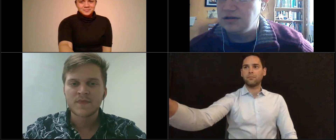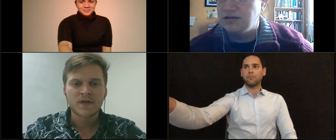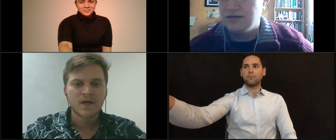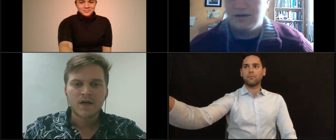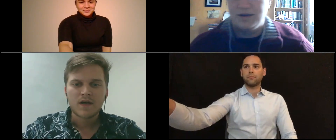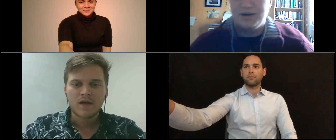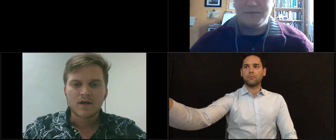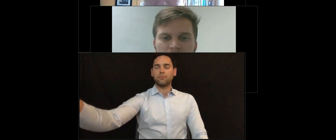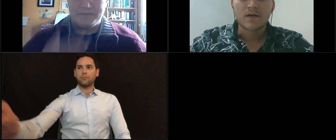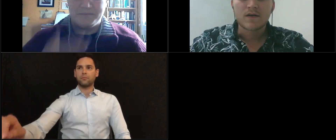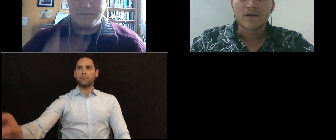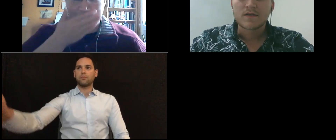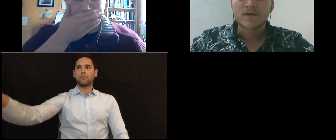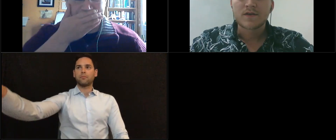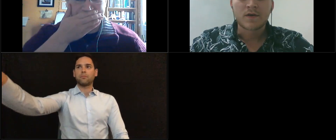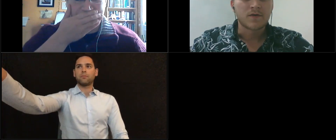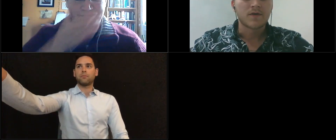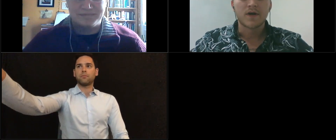Okay.